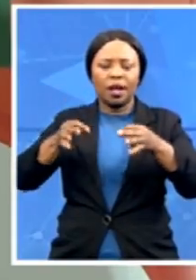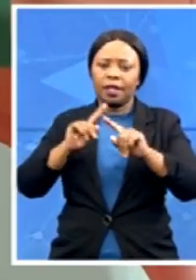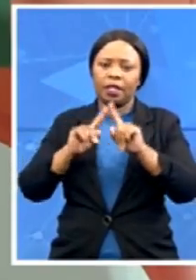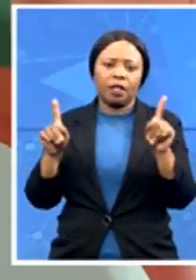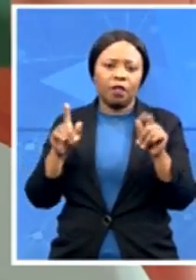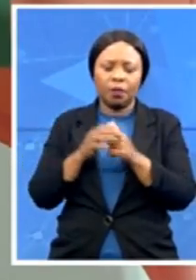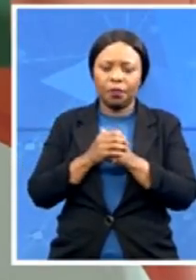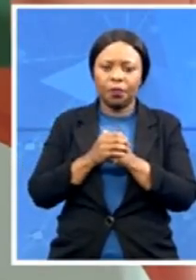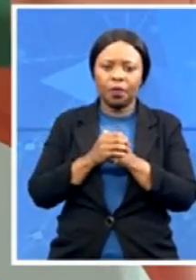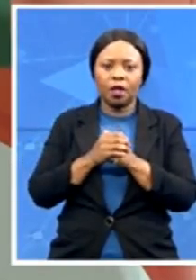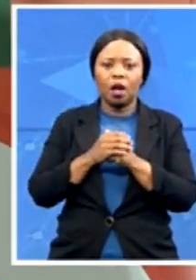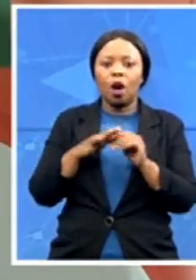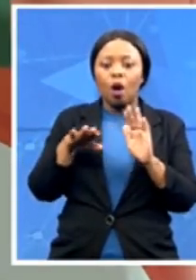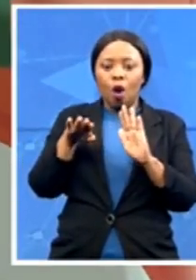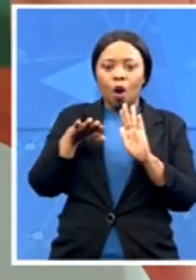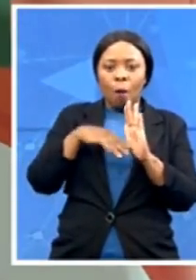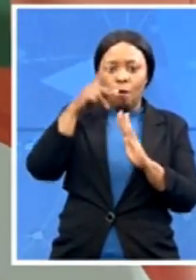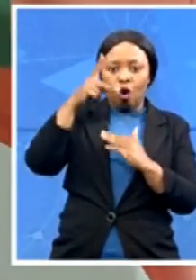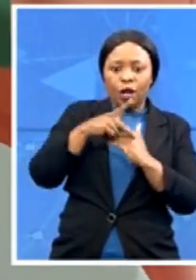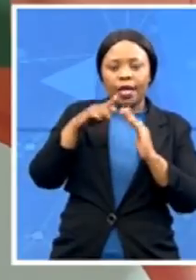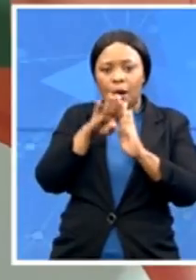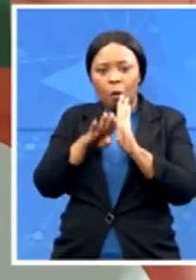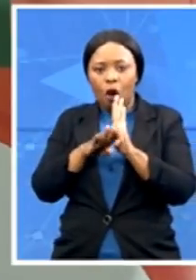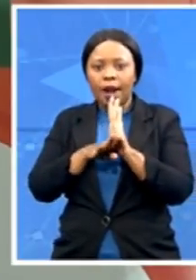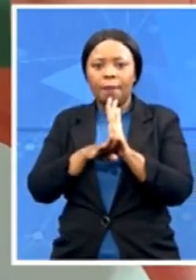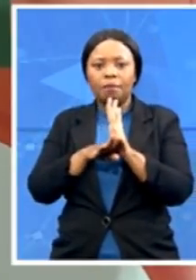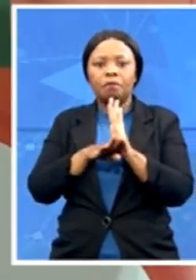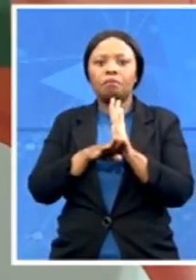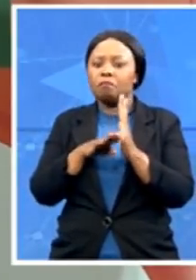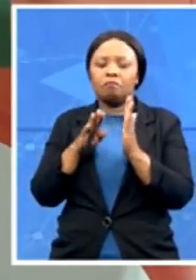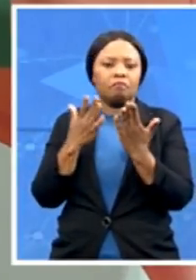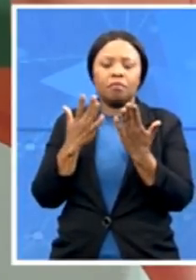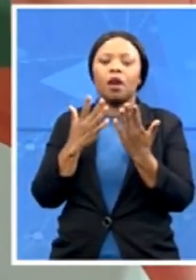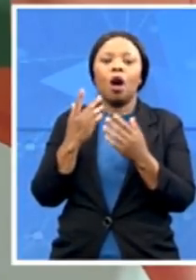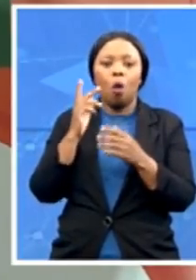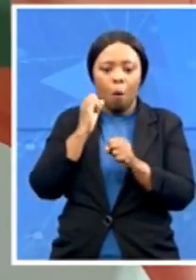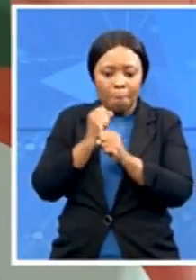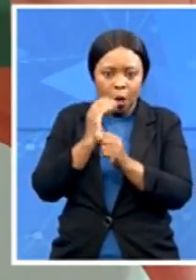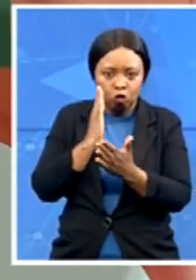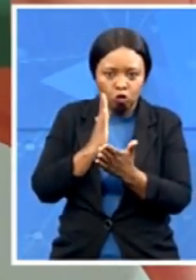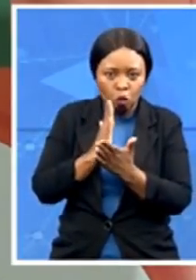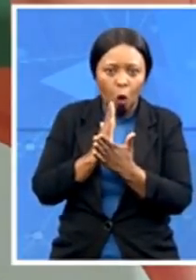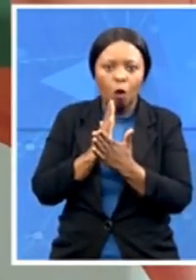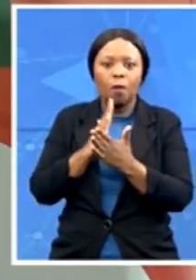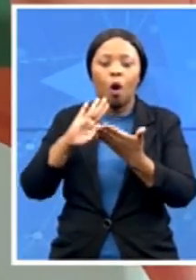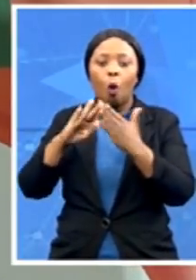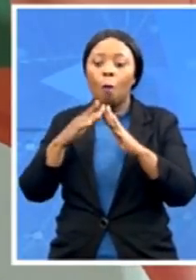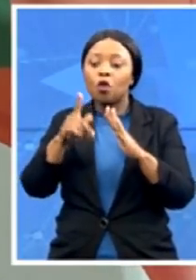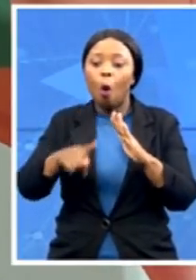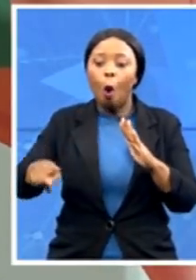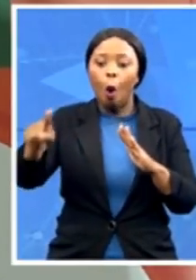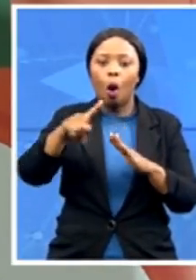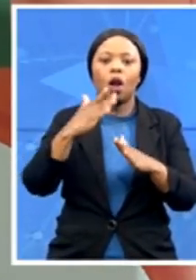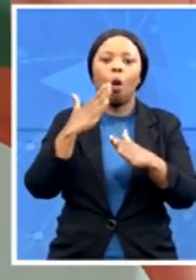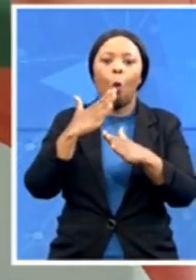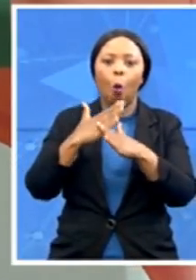project, program. We will work together with all communities, irrespective of political